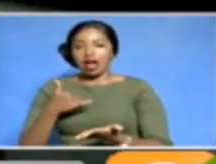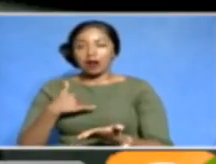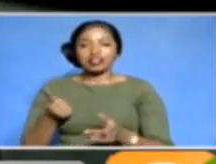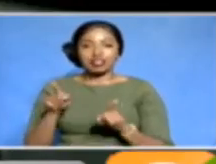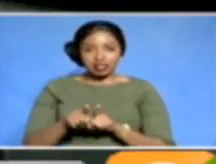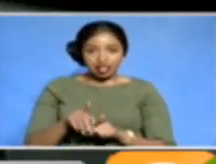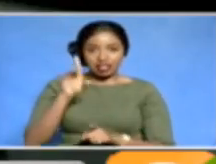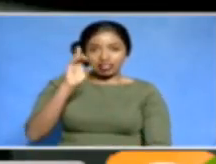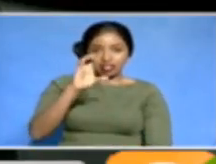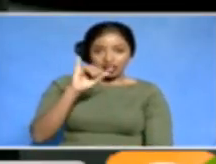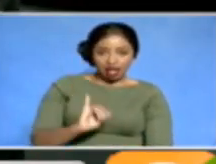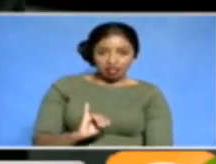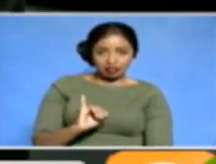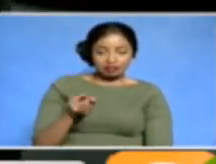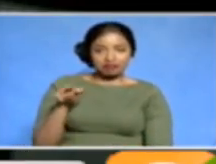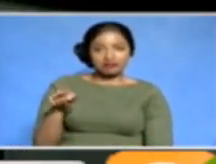the DCI.